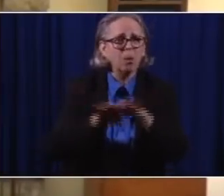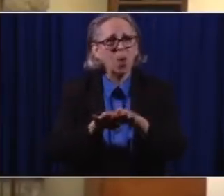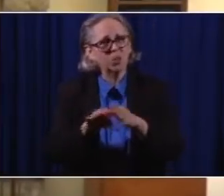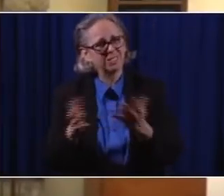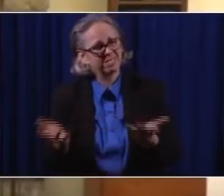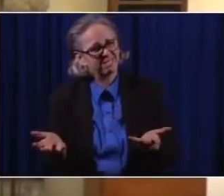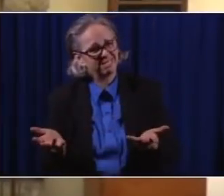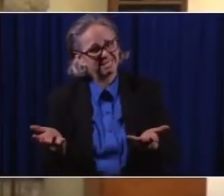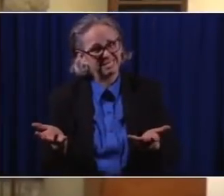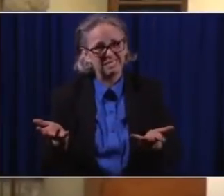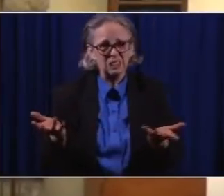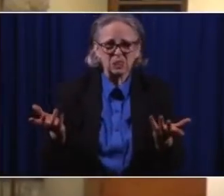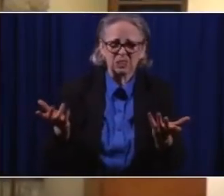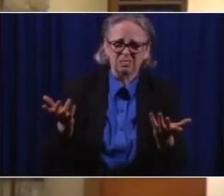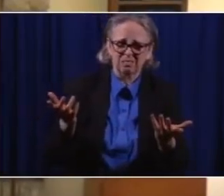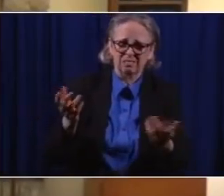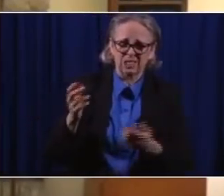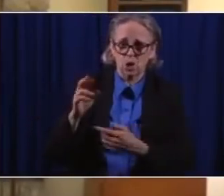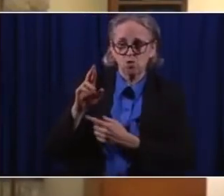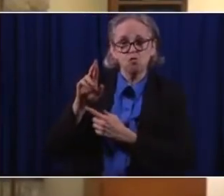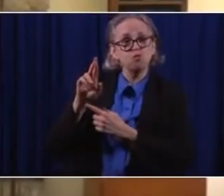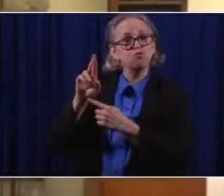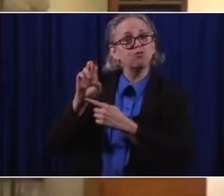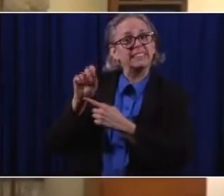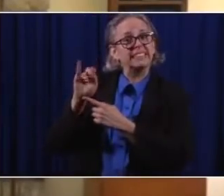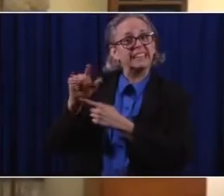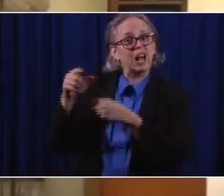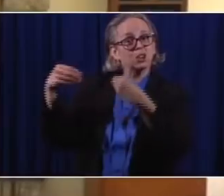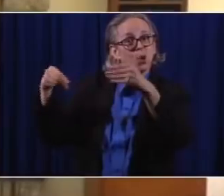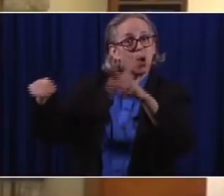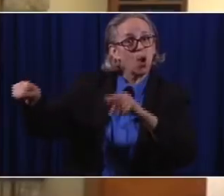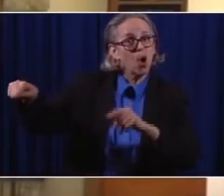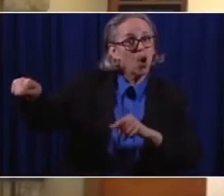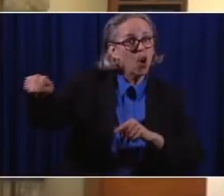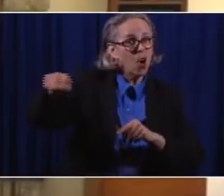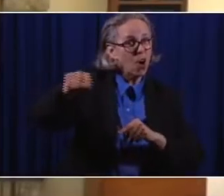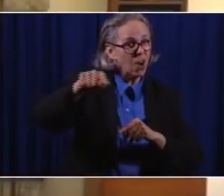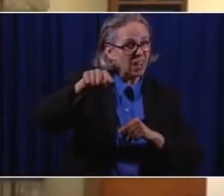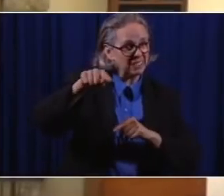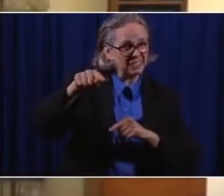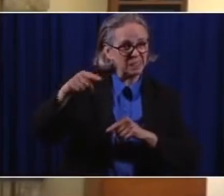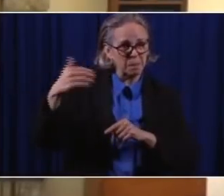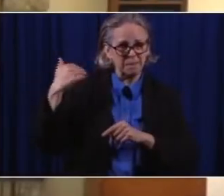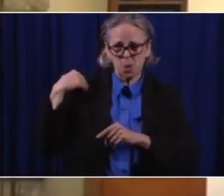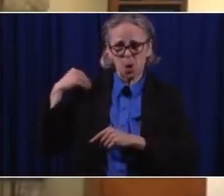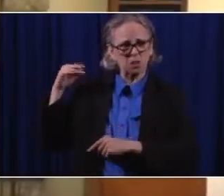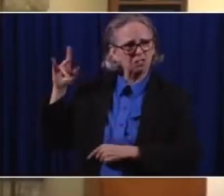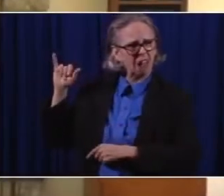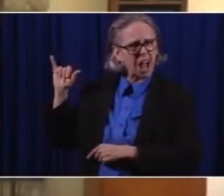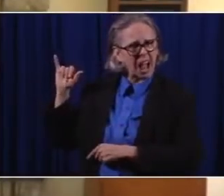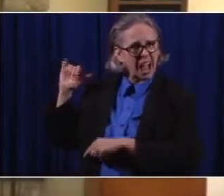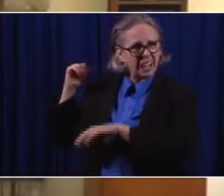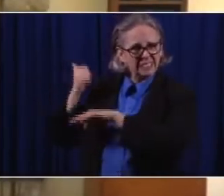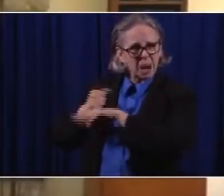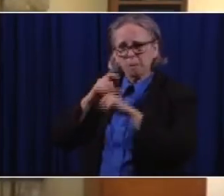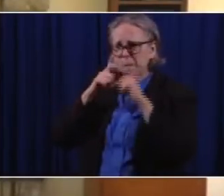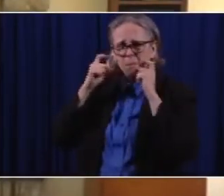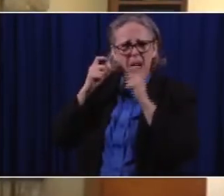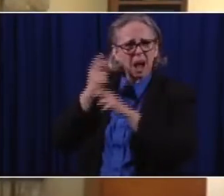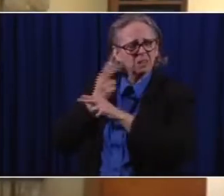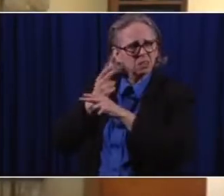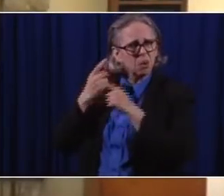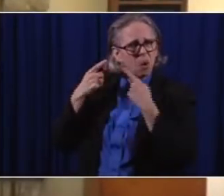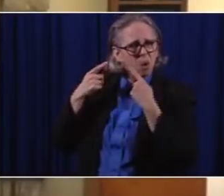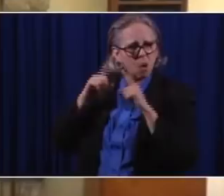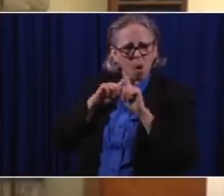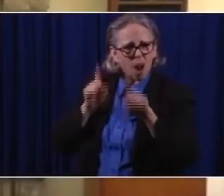Retail outlets, we put a mask order on in July. And yet, unfortunately, we have places in